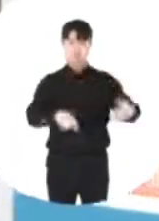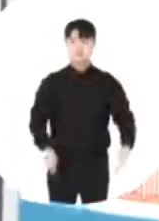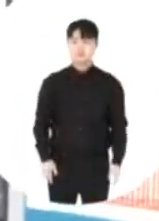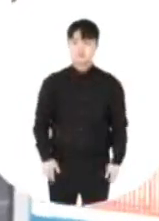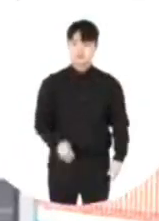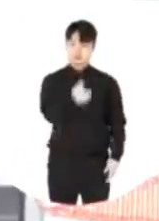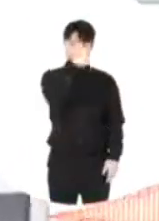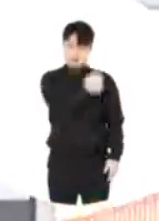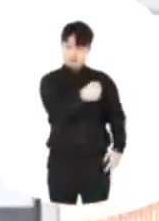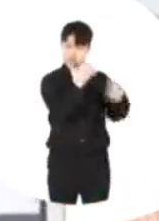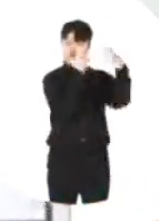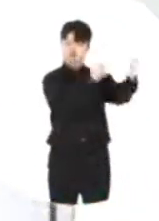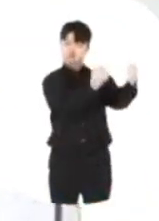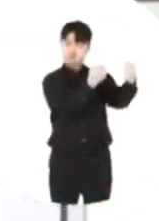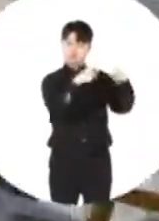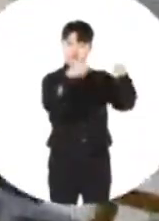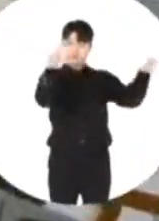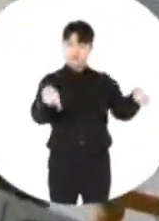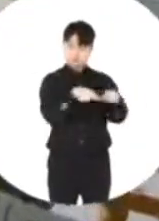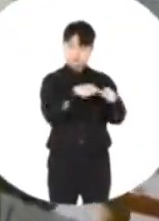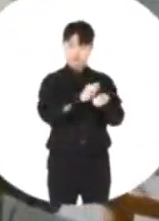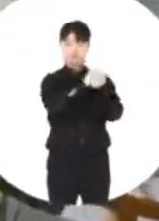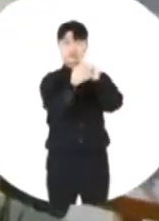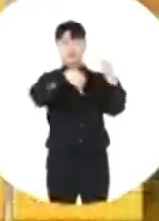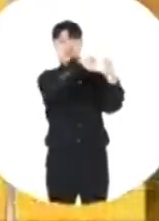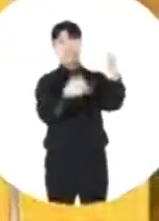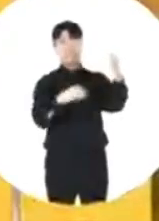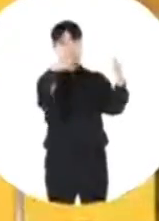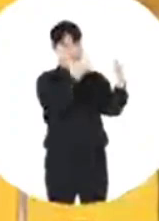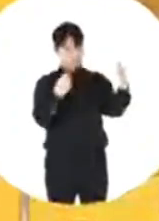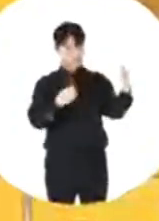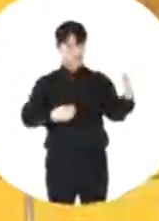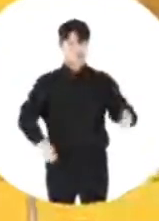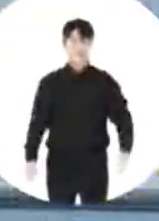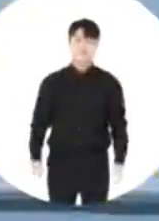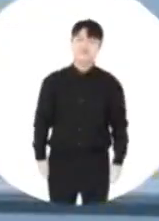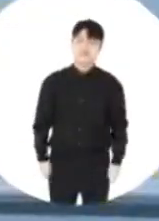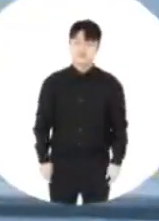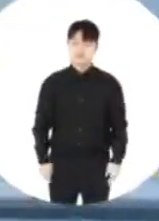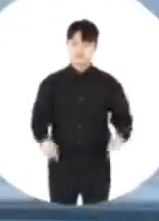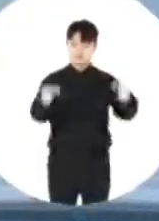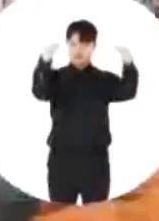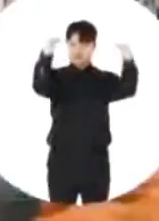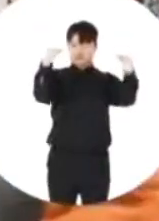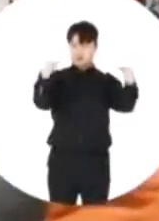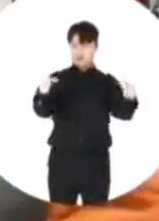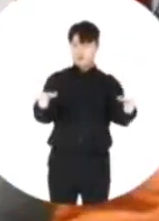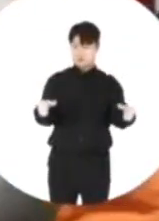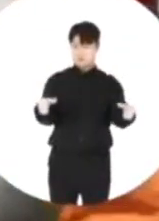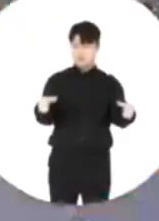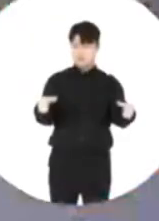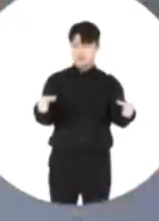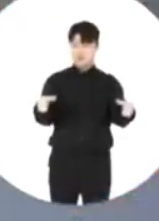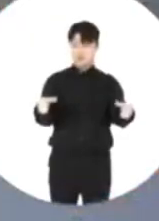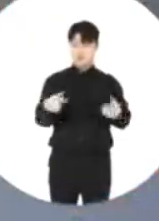frame transforms into a work of art. This year, the frame will debut a makeover that includes a slimmer screen that makes pictures